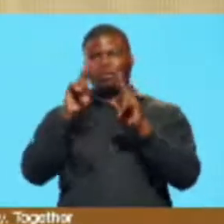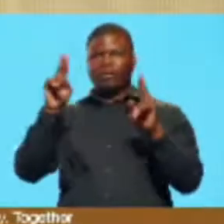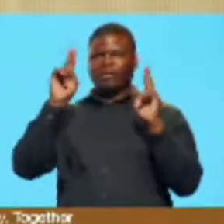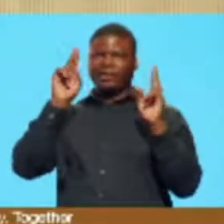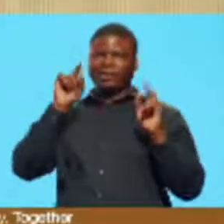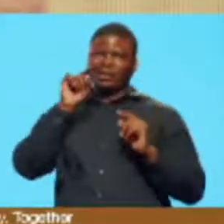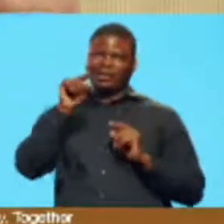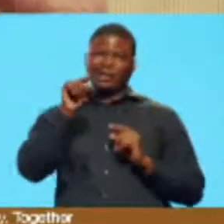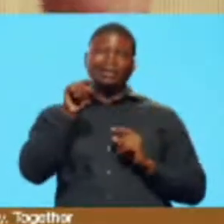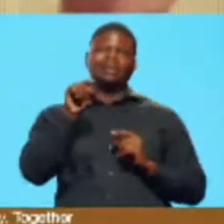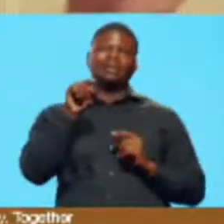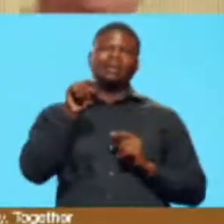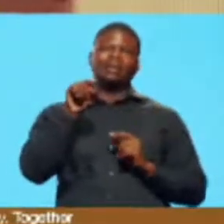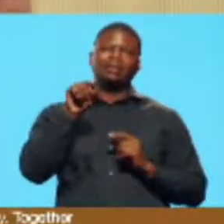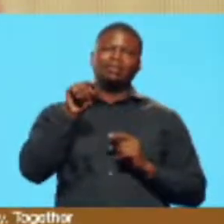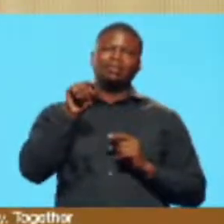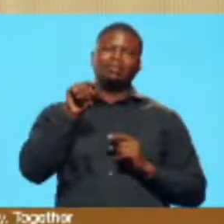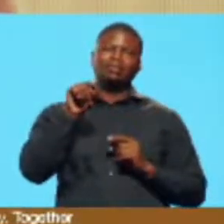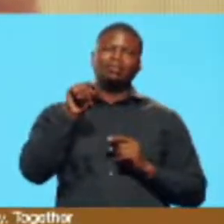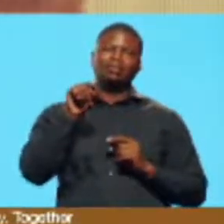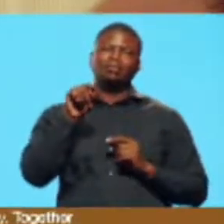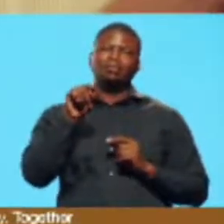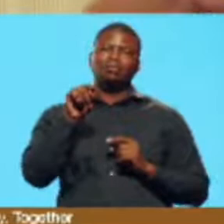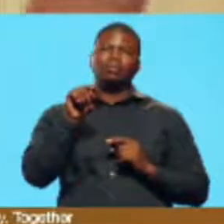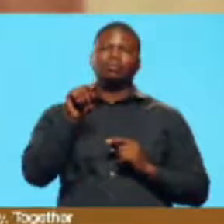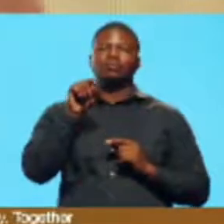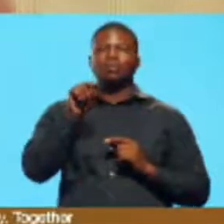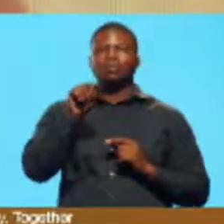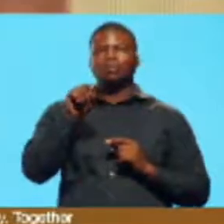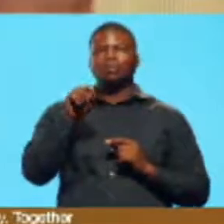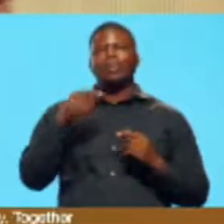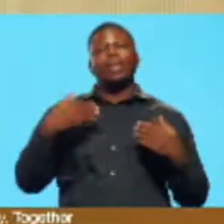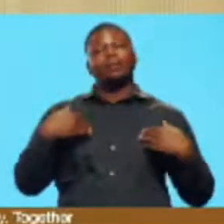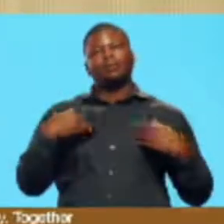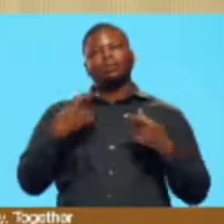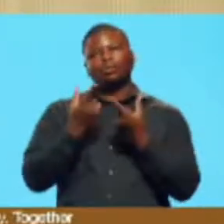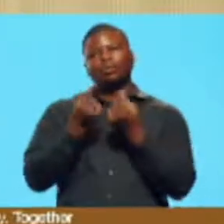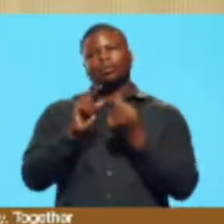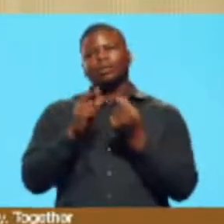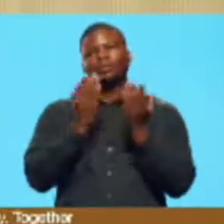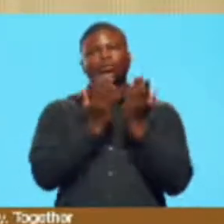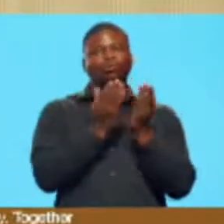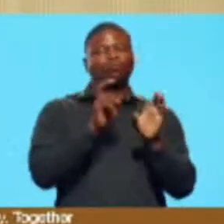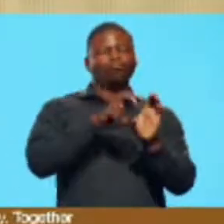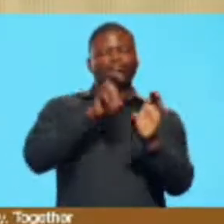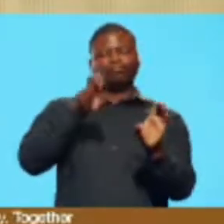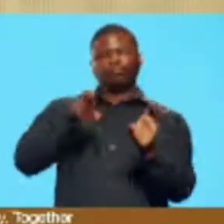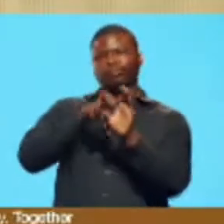they were already starting to leave the school.